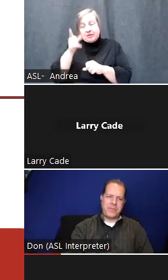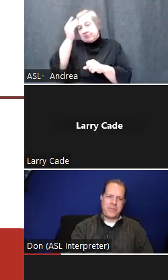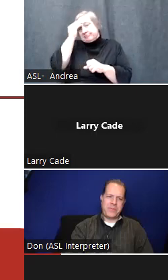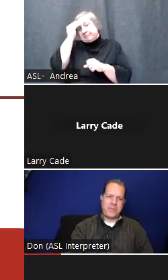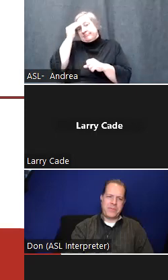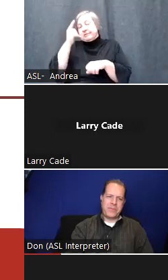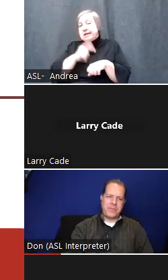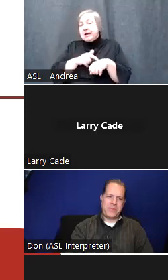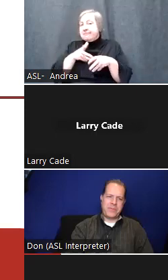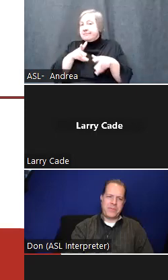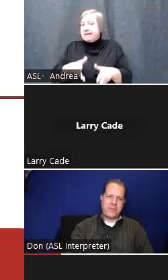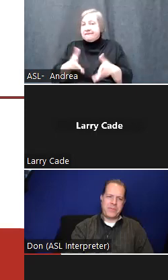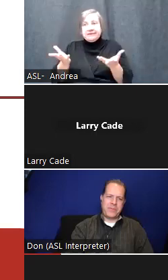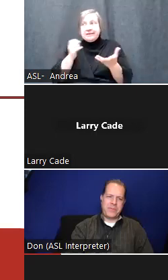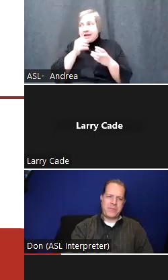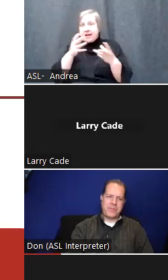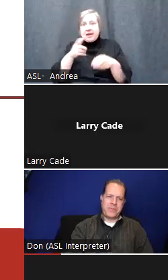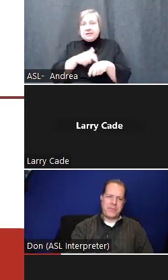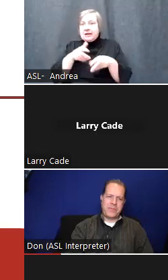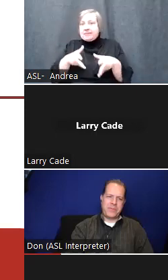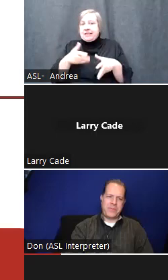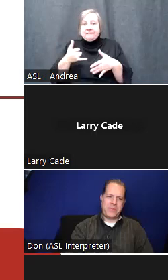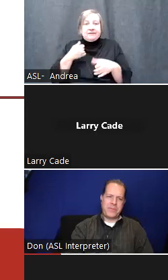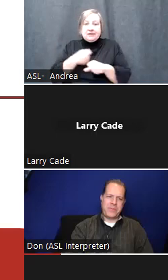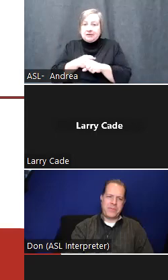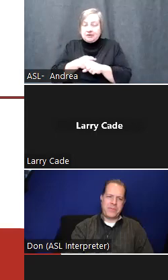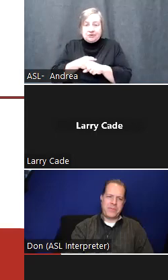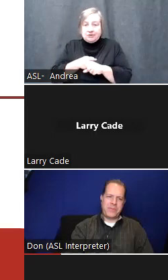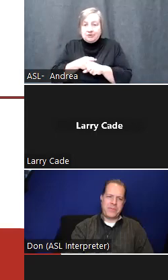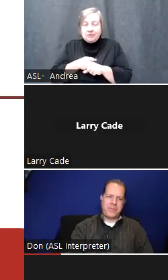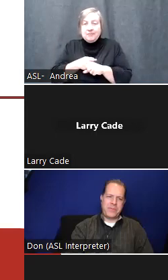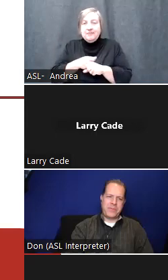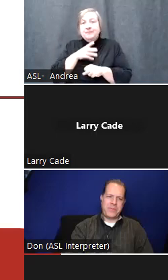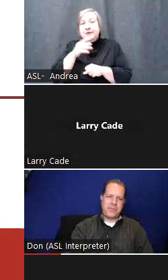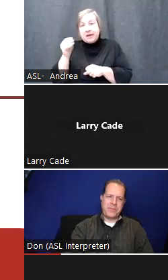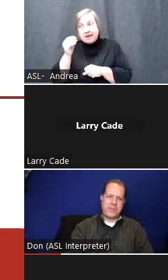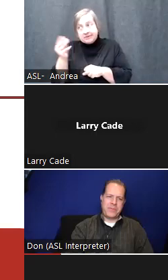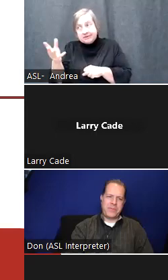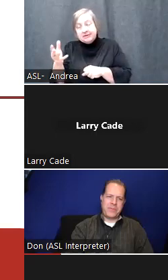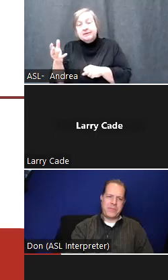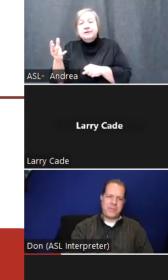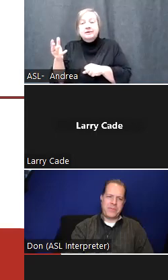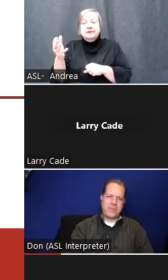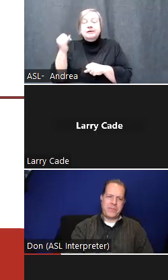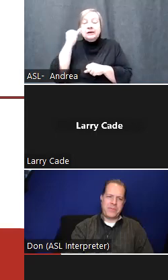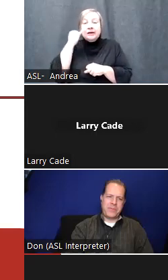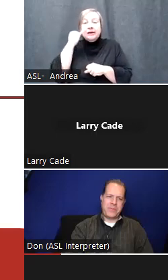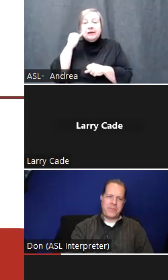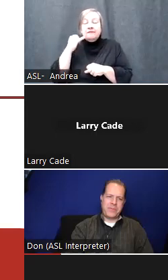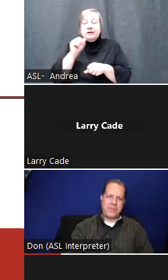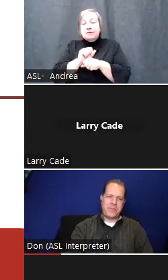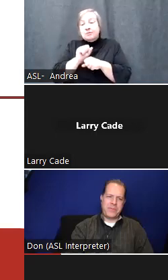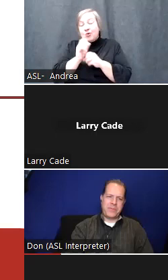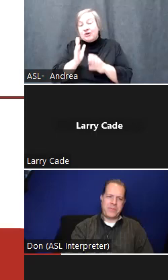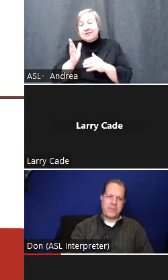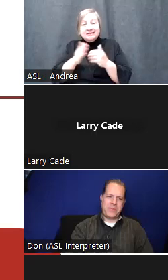time frame, that there isn't a whole lot of time left in the year. And also too, the reality is that if you've got employees, even if